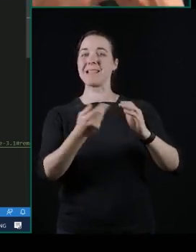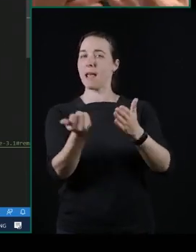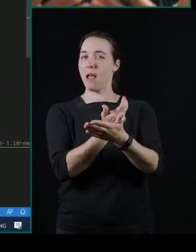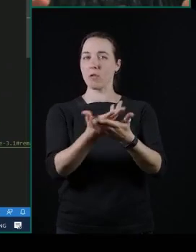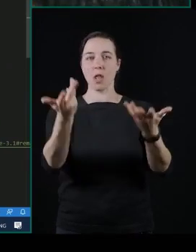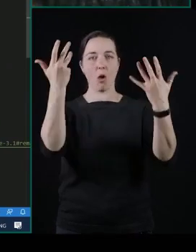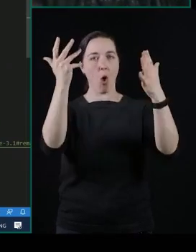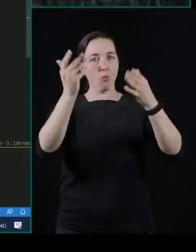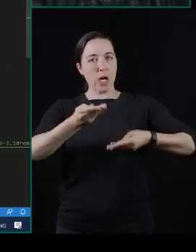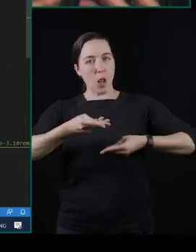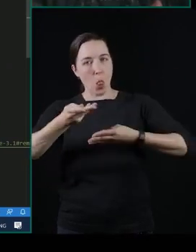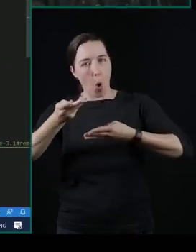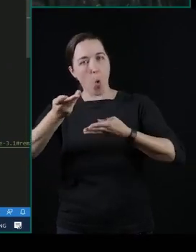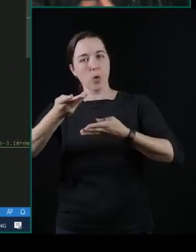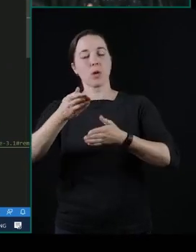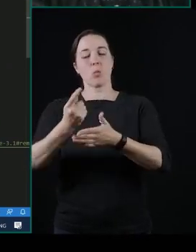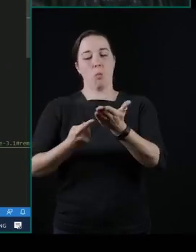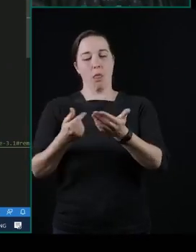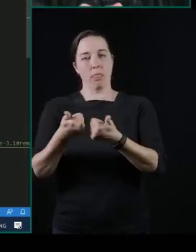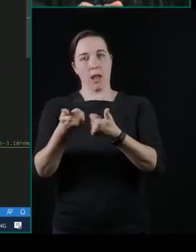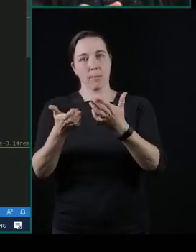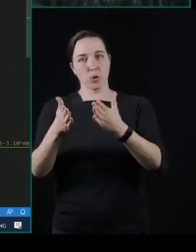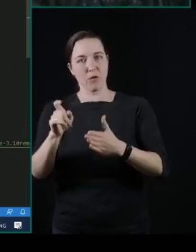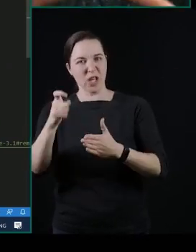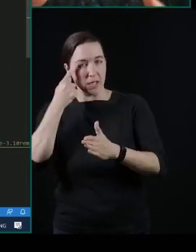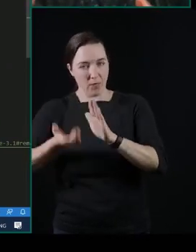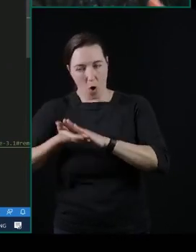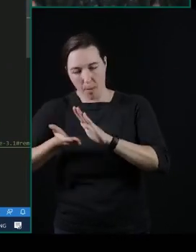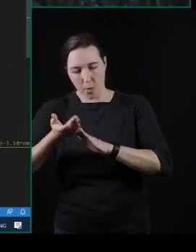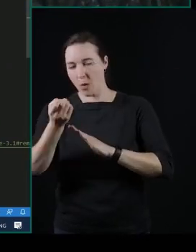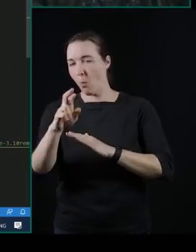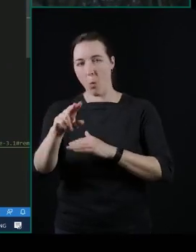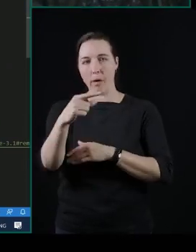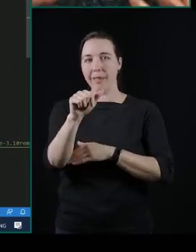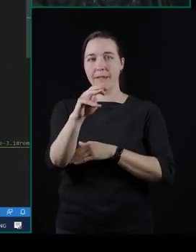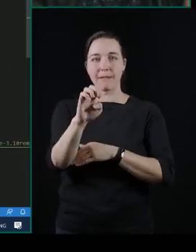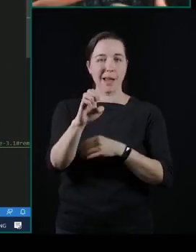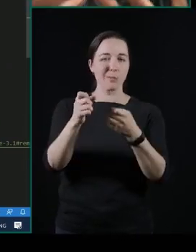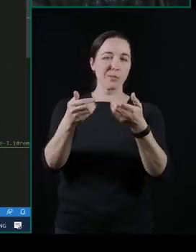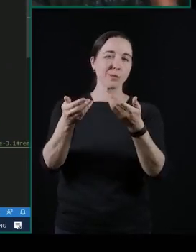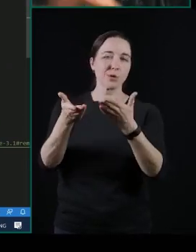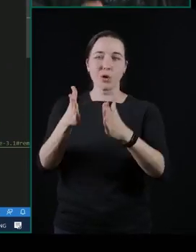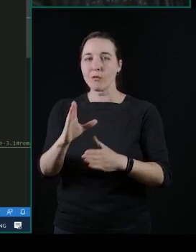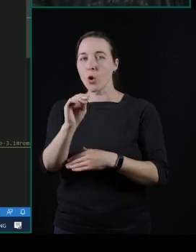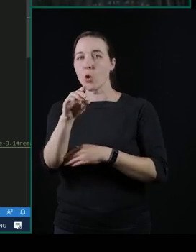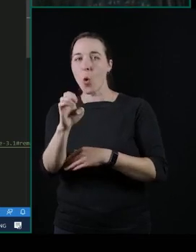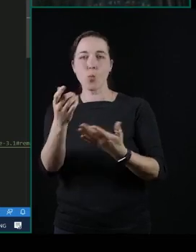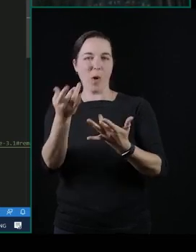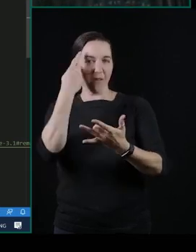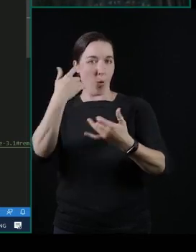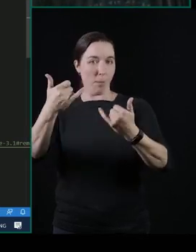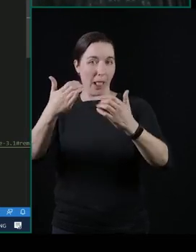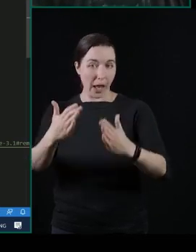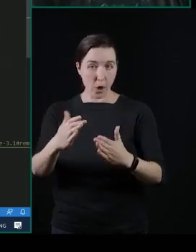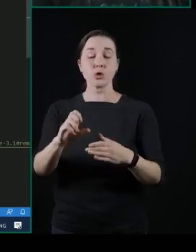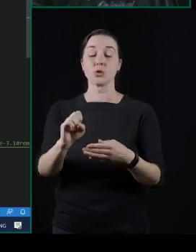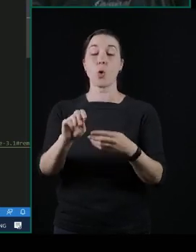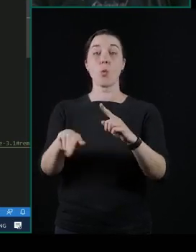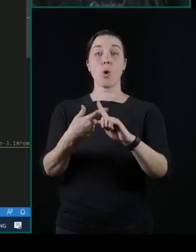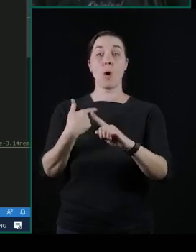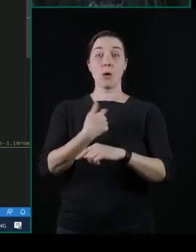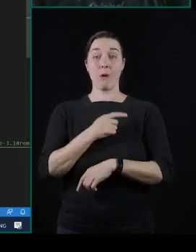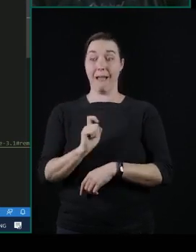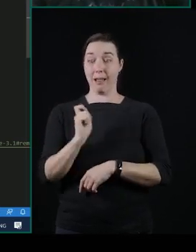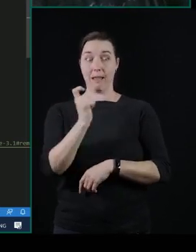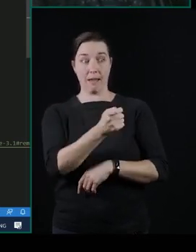have loaded everything our game server needs to operate, or our game server is hot and waiting for players. Once